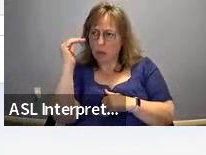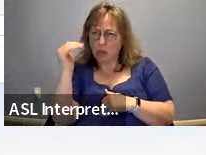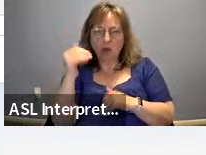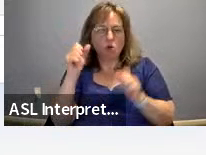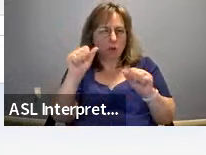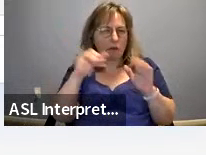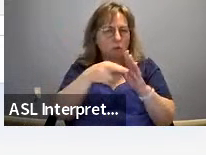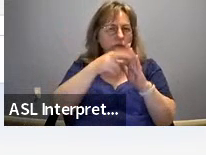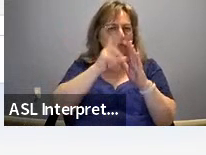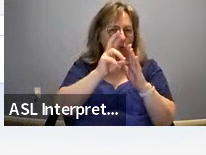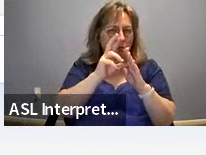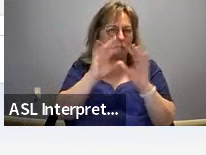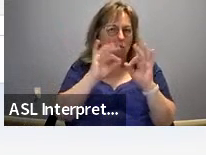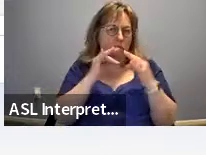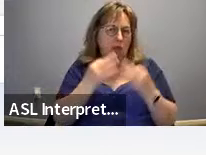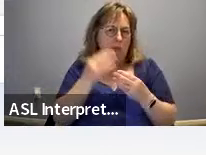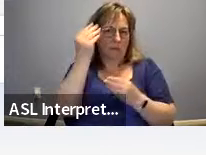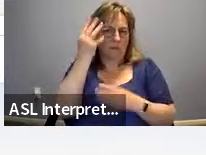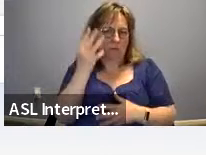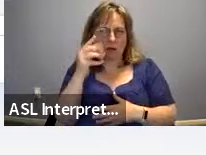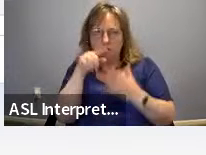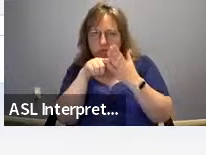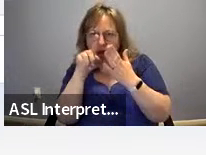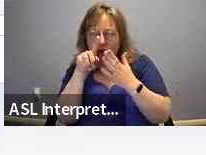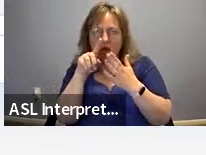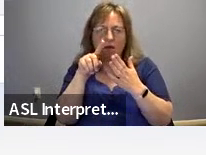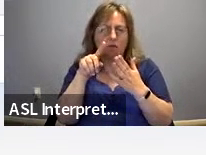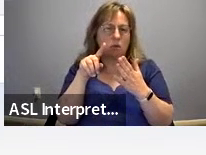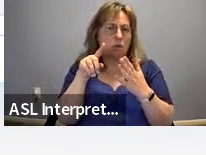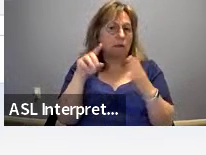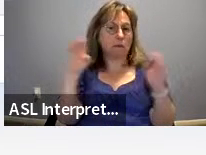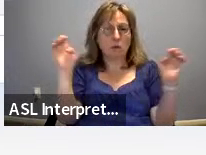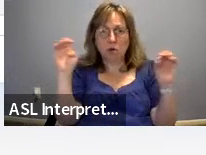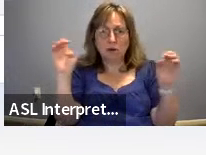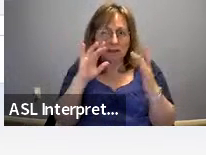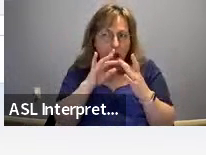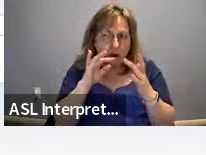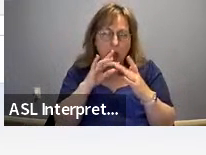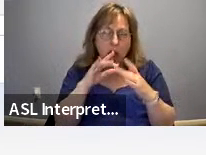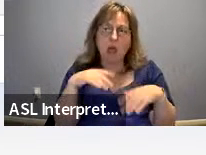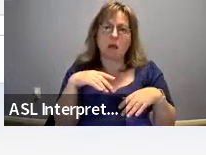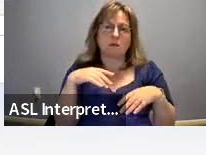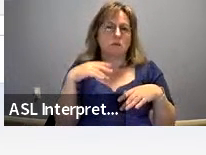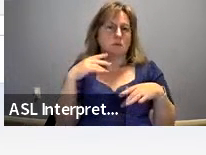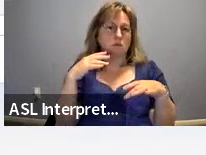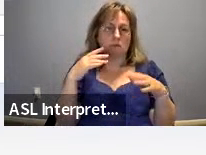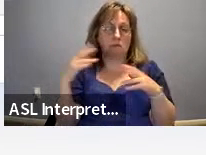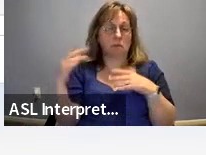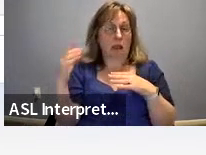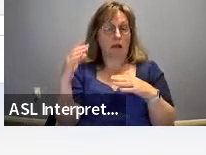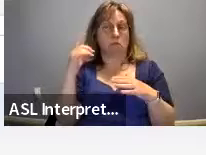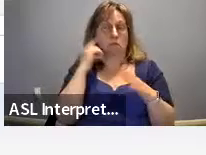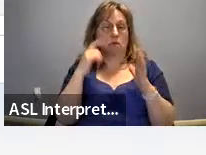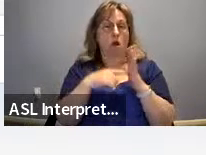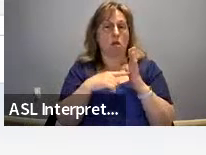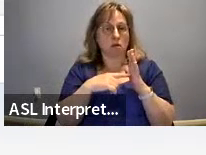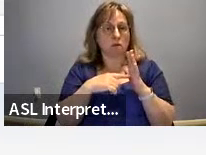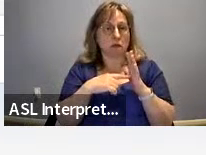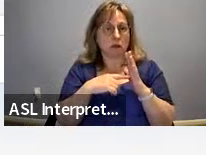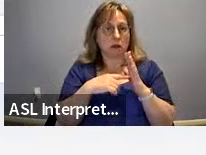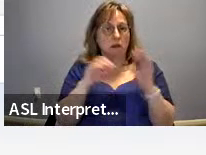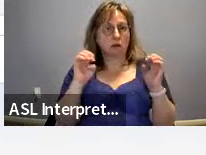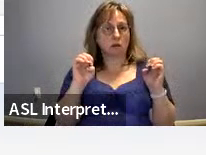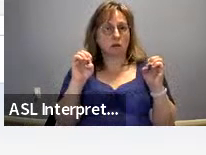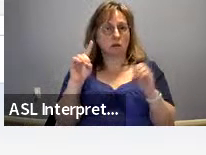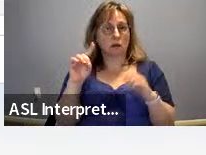family information, such as your emergency contact, as well as acknowledging Edmond School